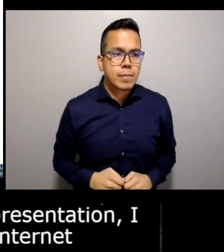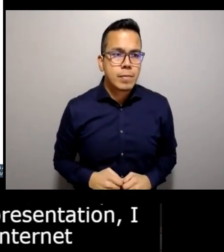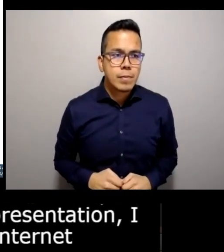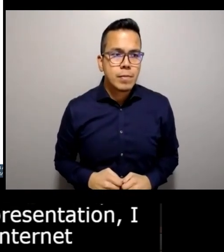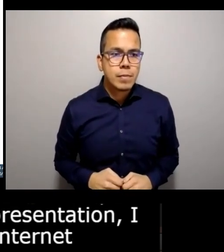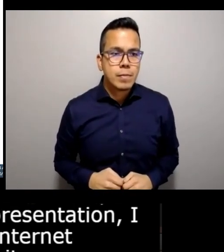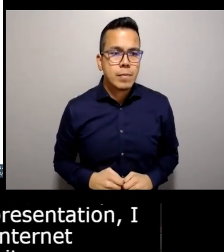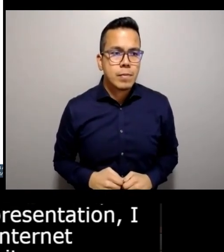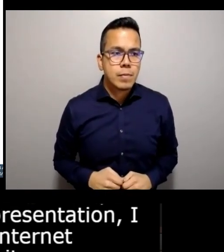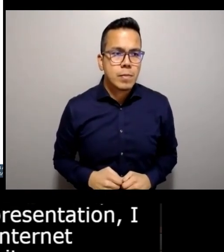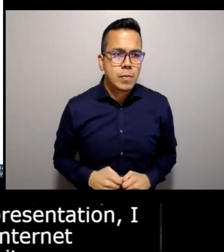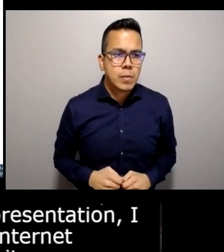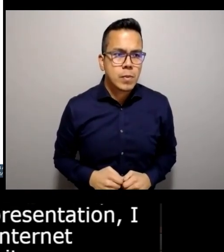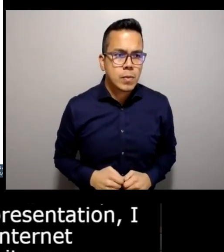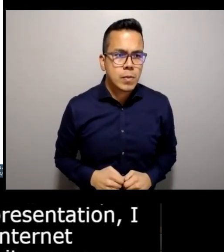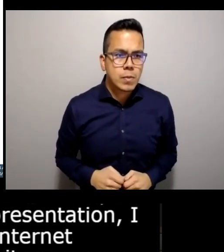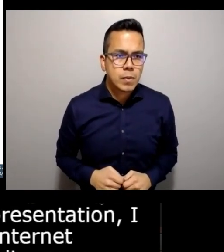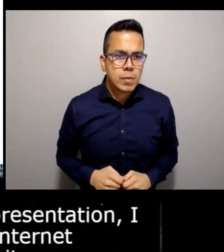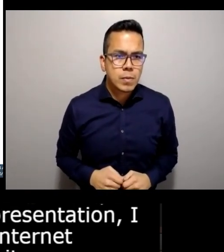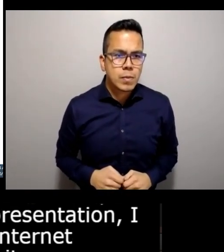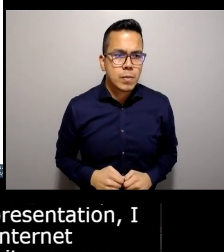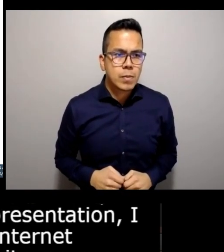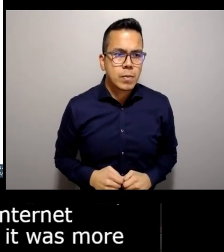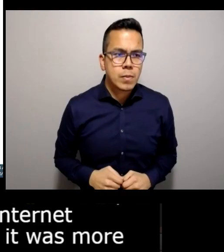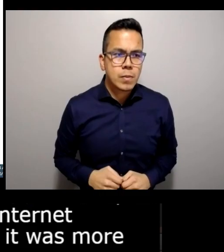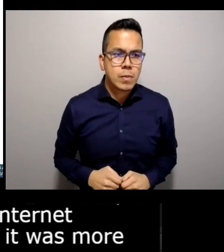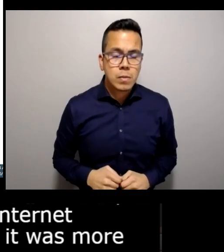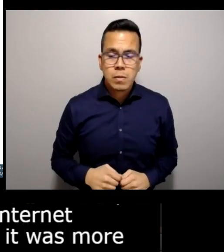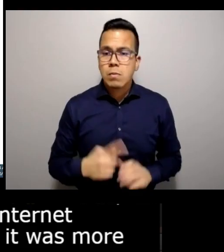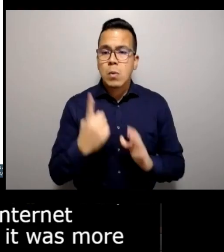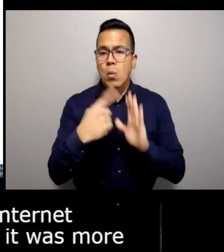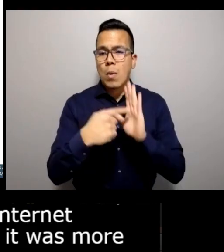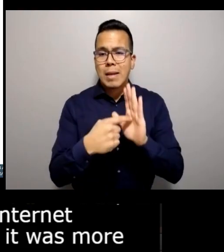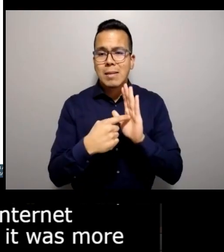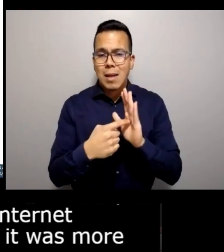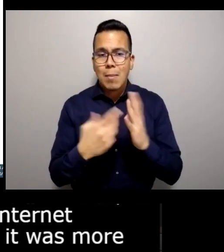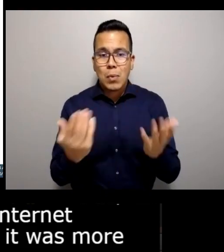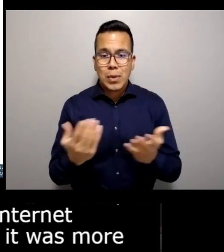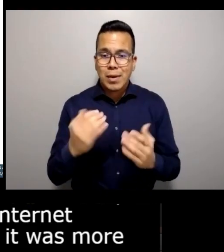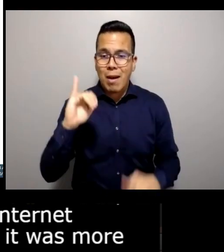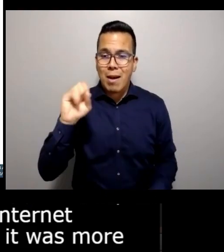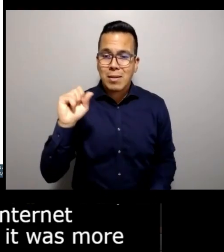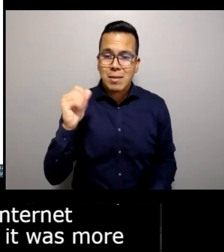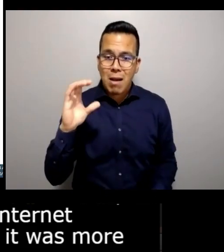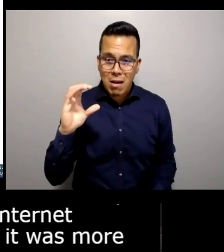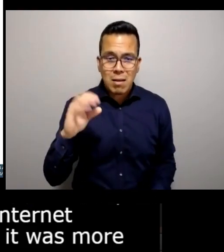of a tan. The lettering was actually smaller, and